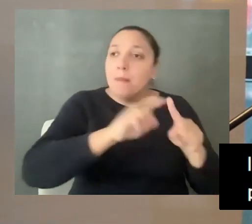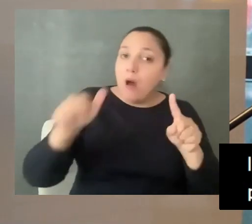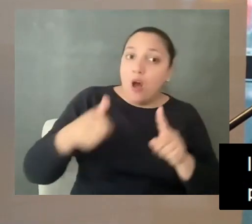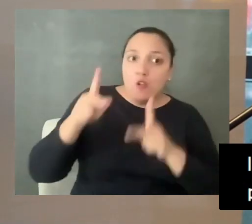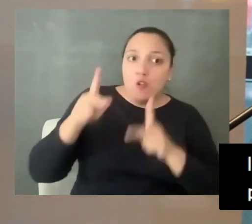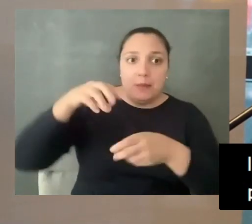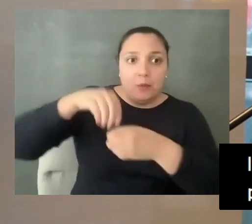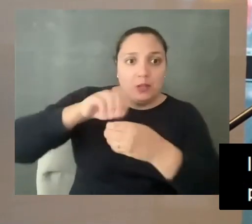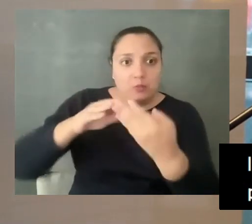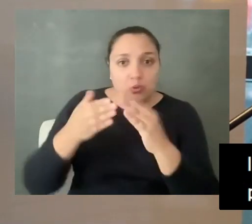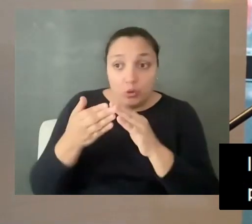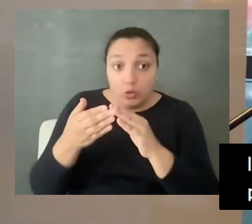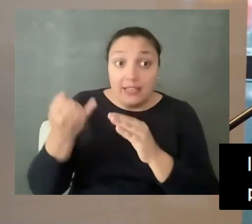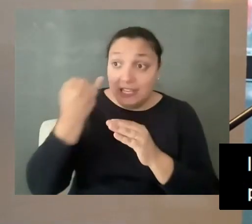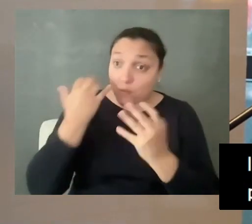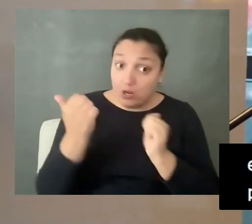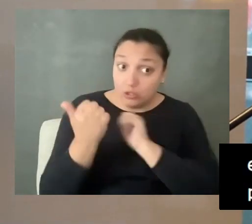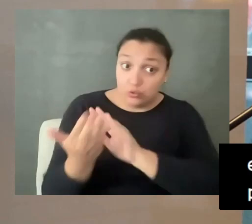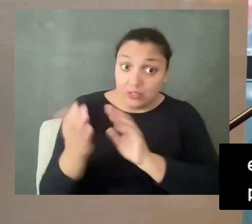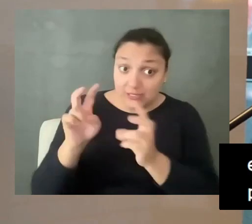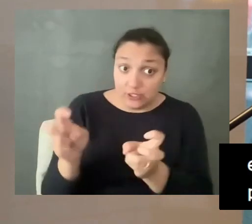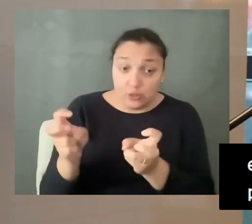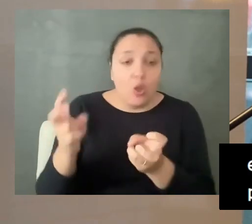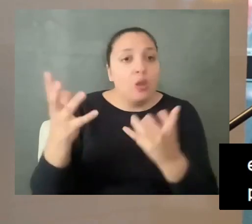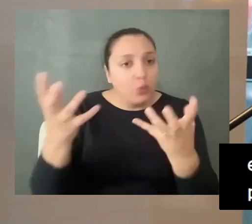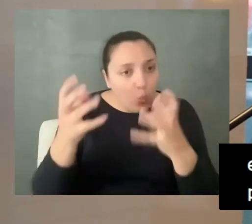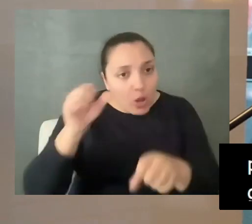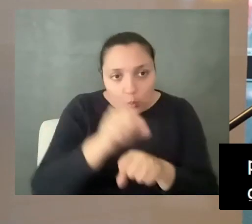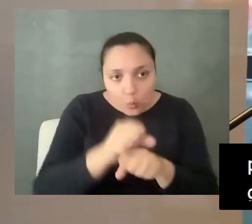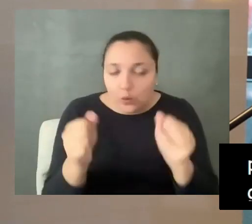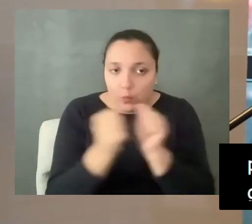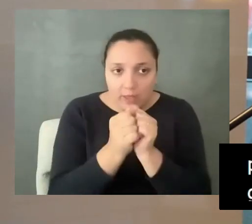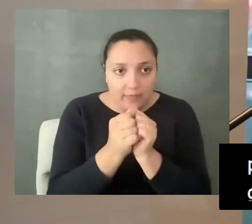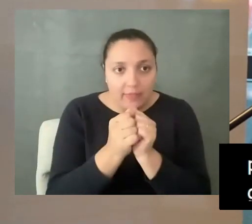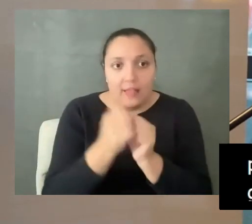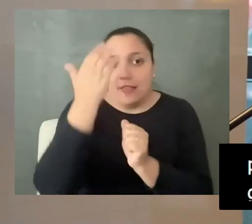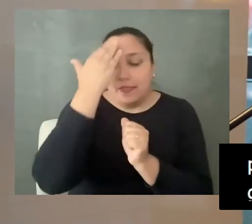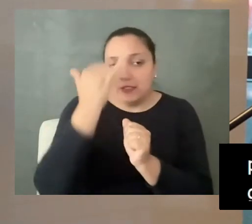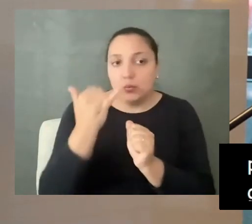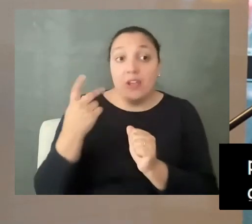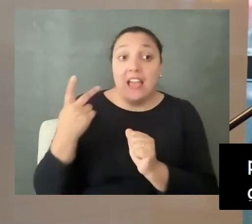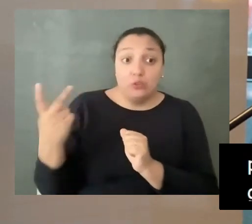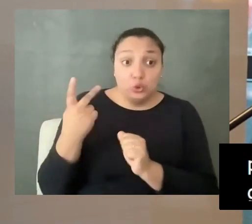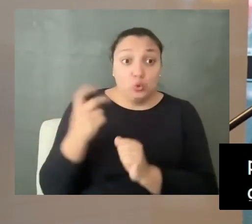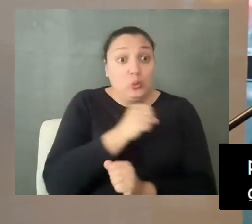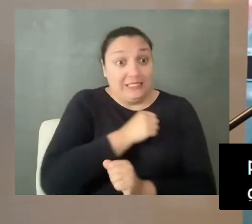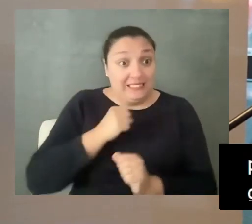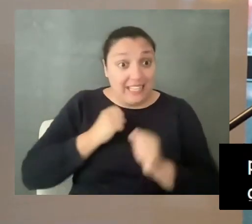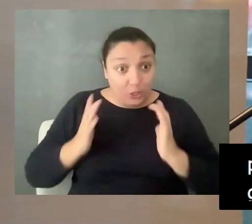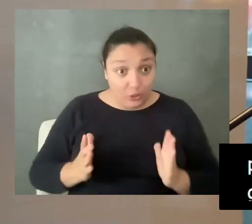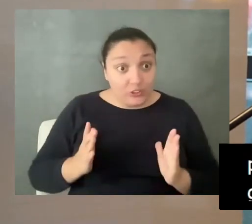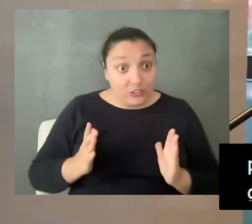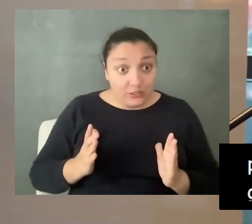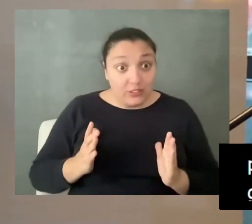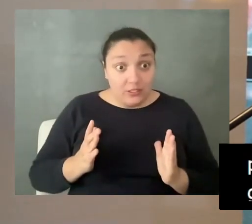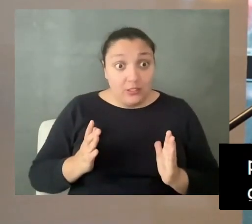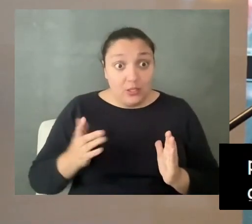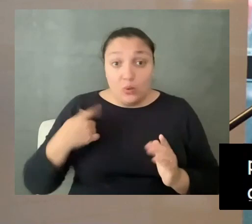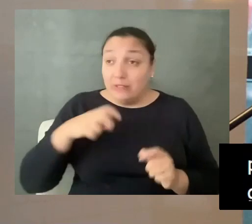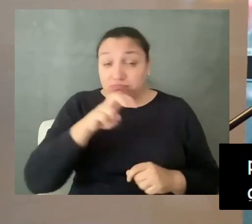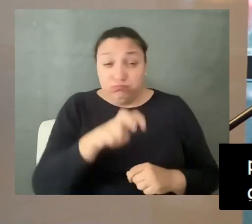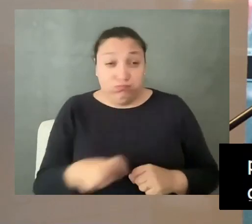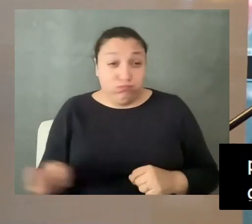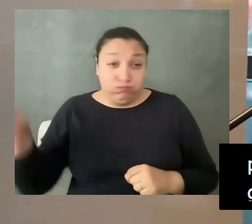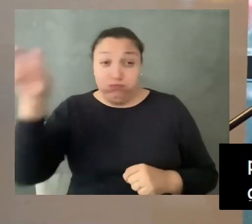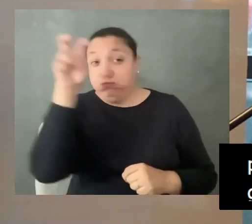issues. We want to work with you, which is why you have two legislators who have traveled, you know, across the world in the middle of the